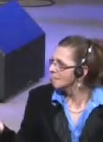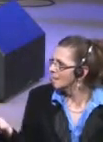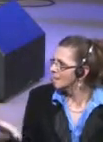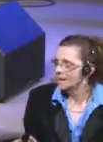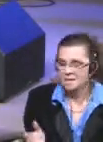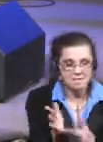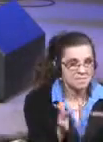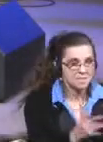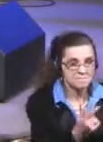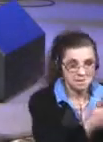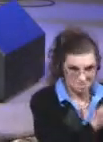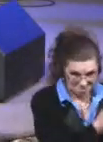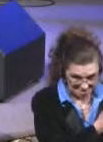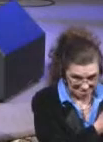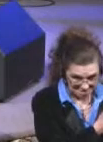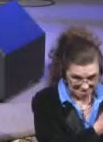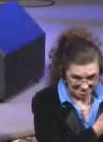The Bible says